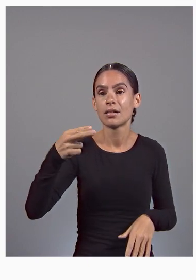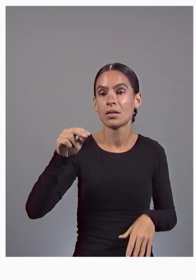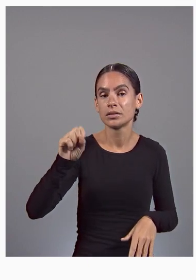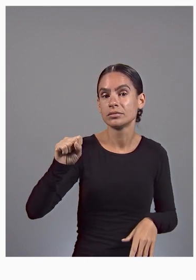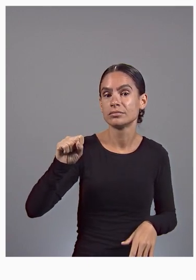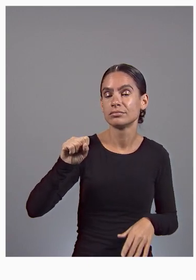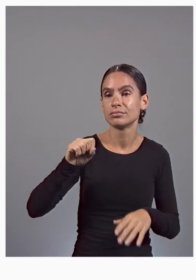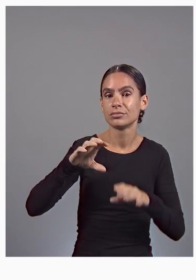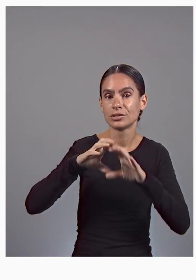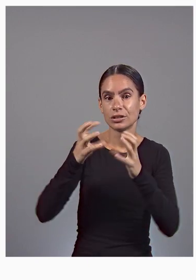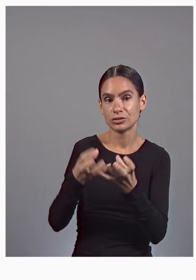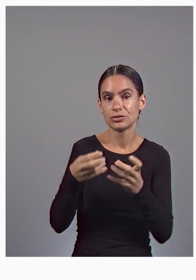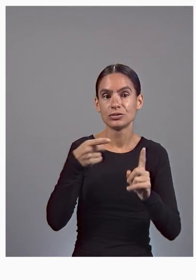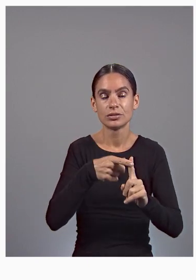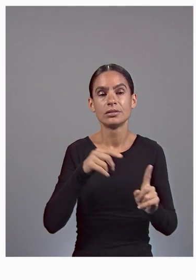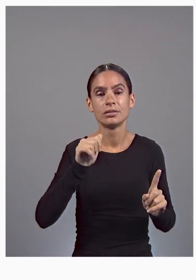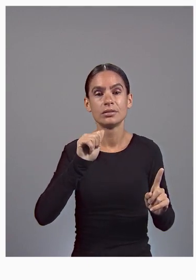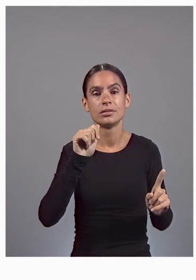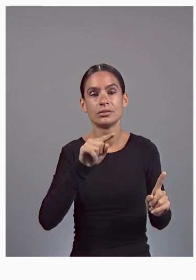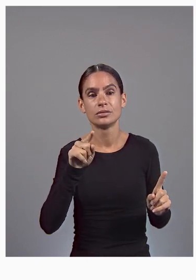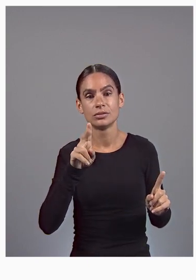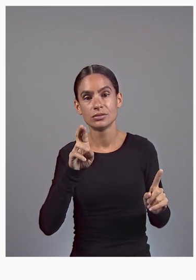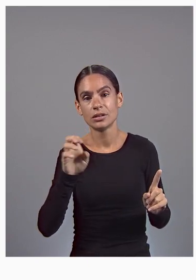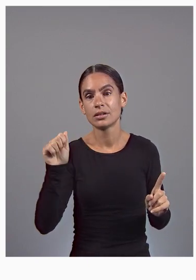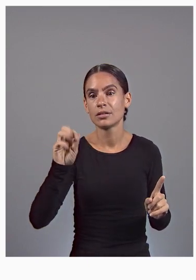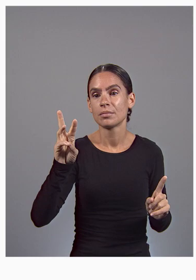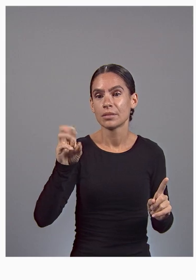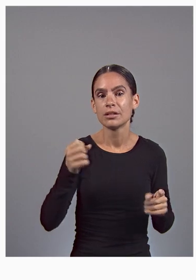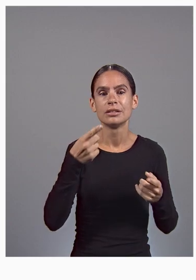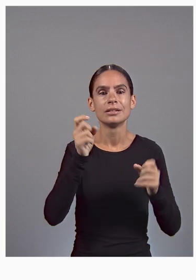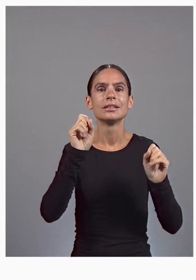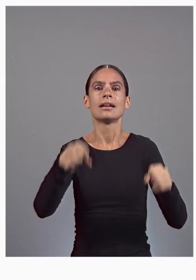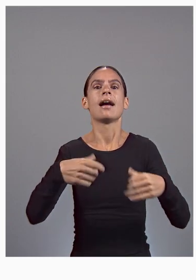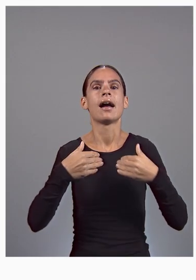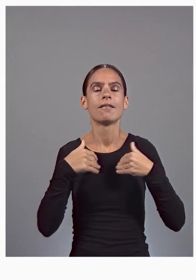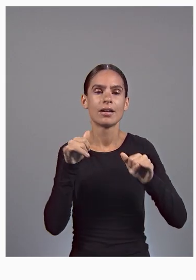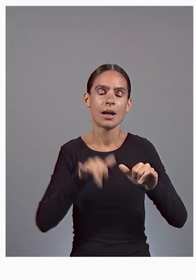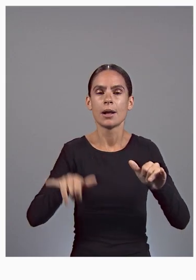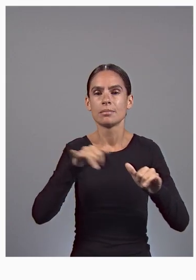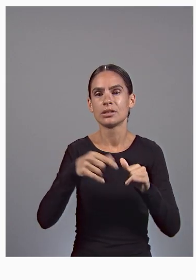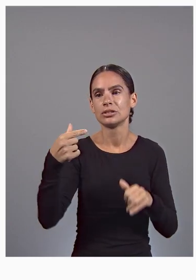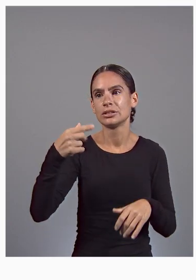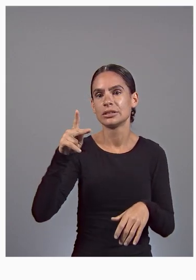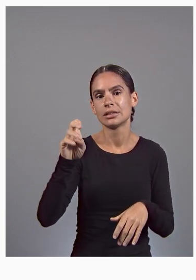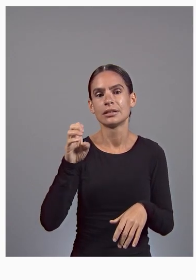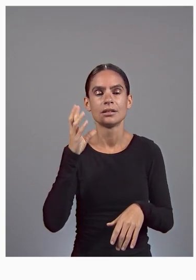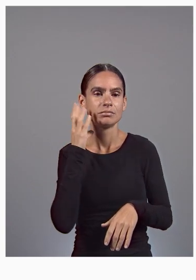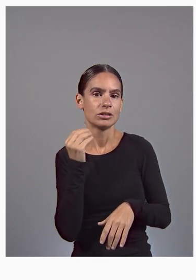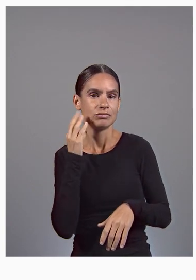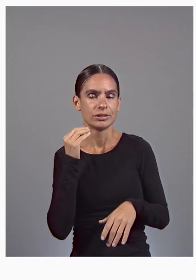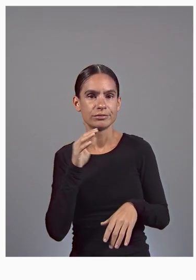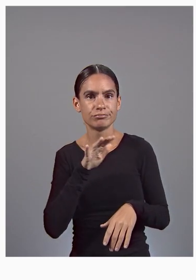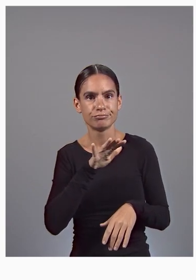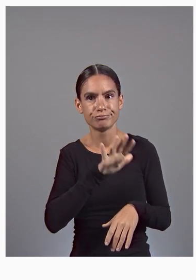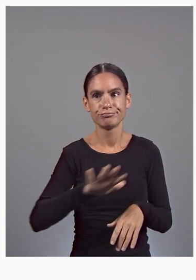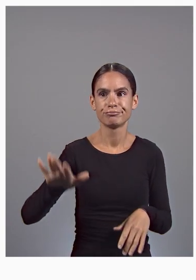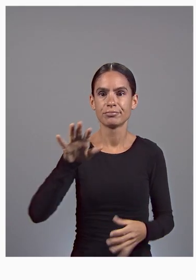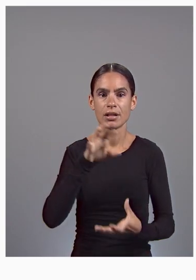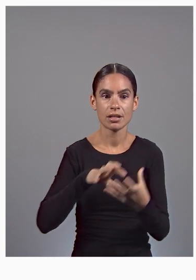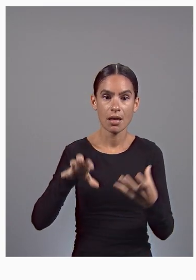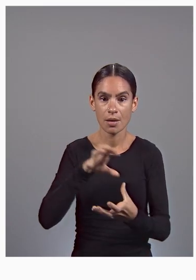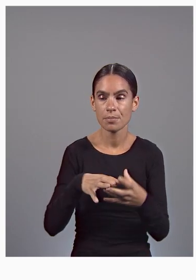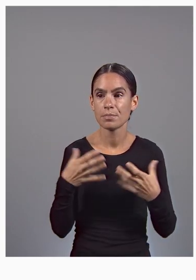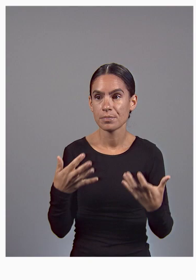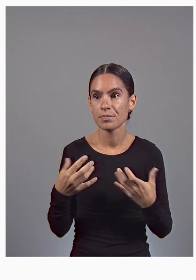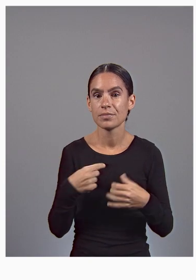GKE API and GKE software running across clouds, which is amazing. And just now, we just shipped the capability where I can even upgrade those